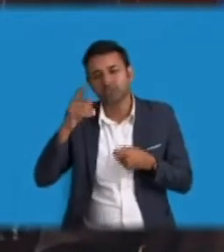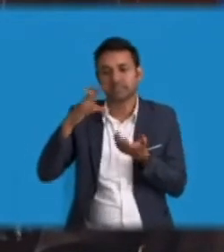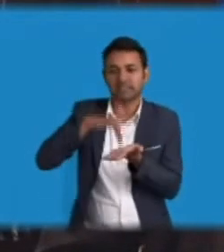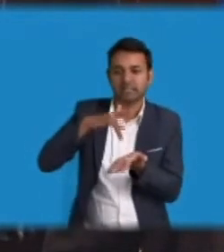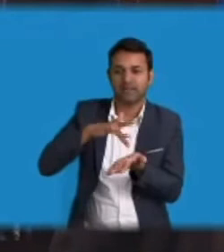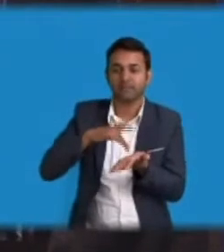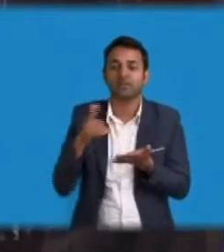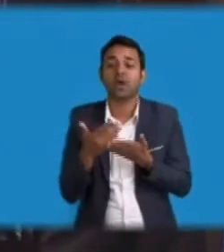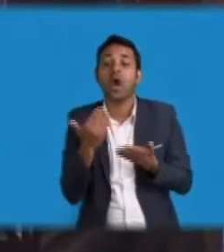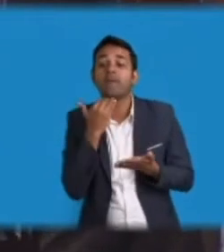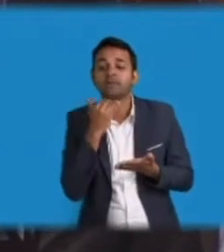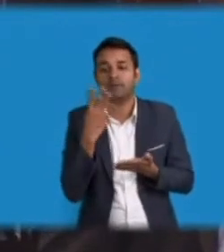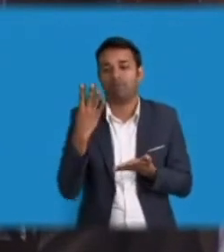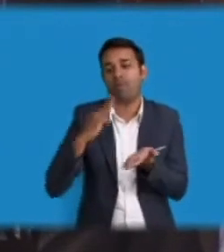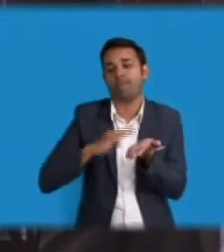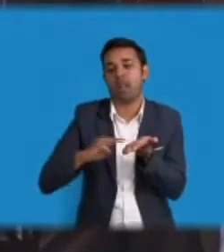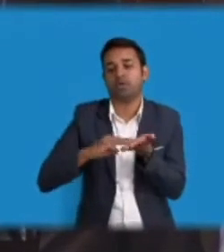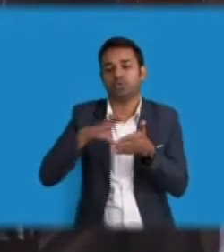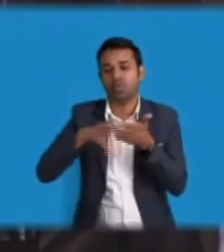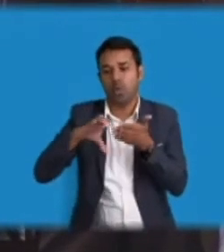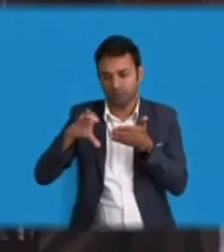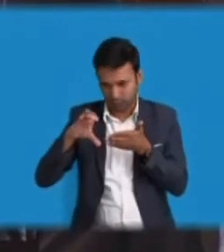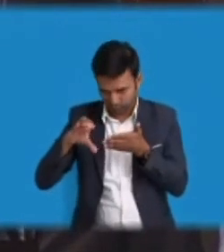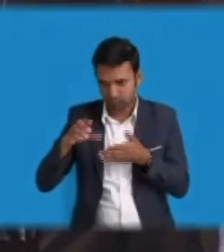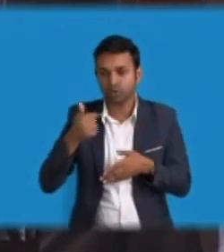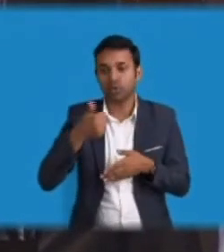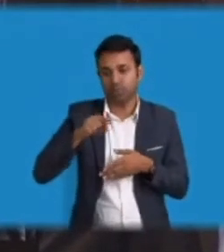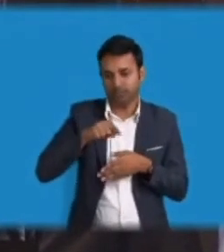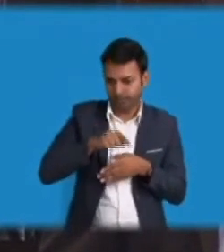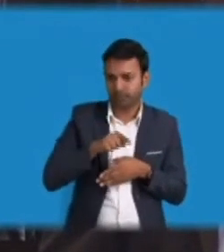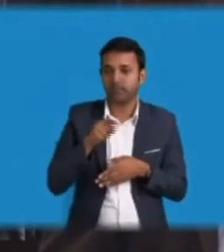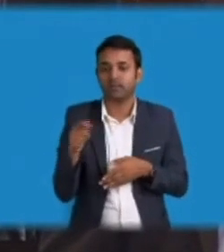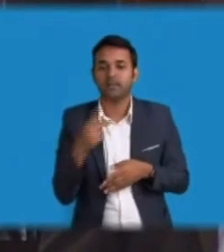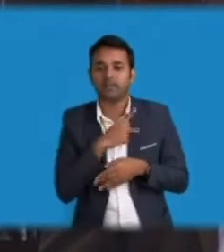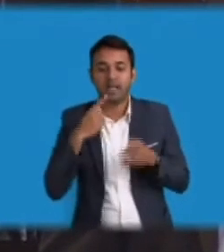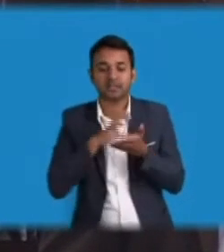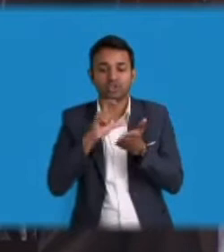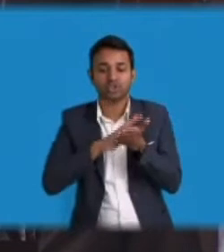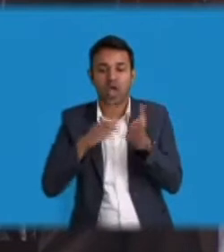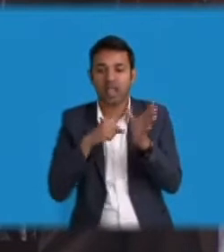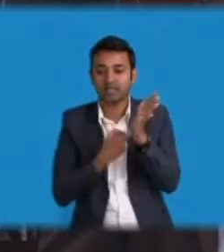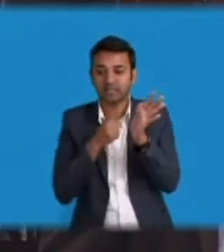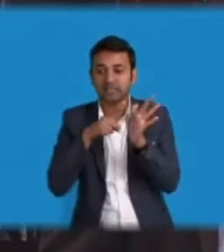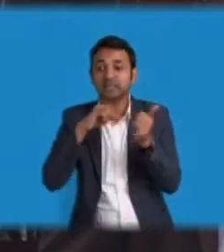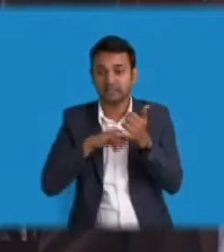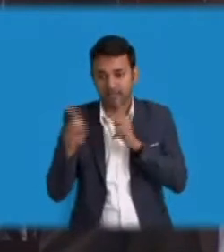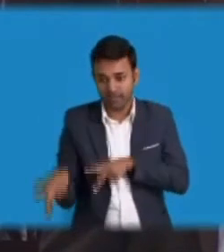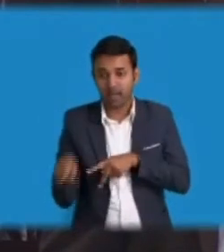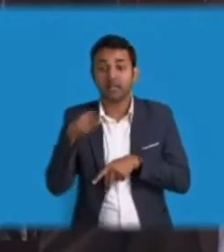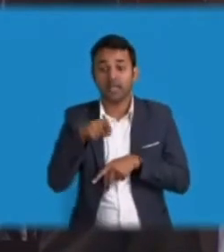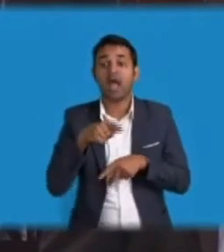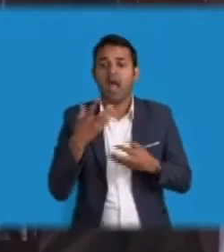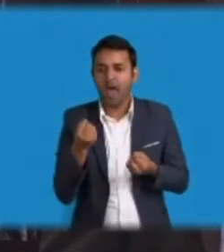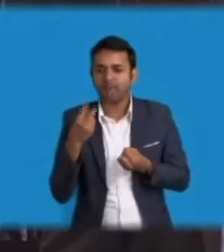$4 million. Upgrade to Prince Charles Park is underway and will be ready in time to host part of the program for the Fiji Tourism